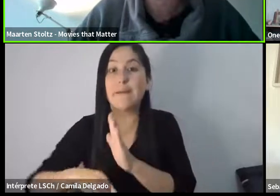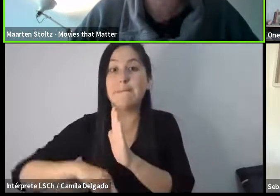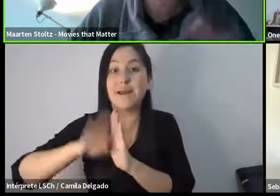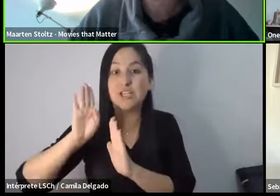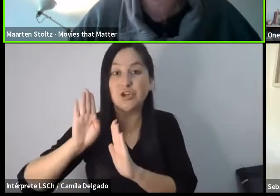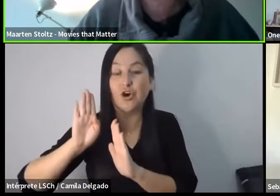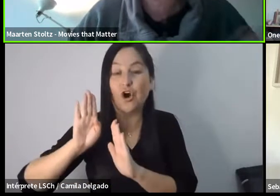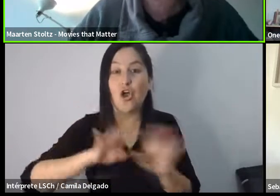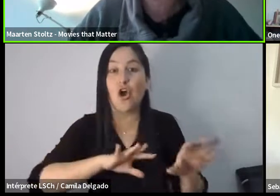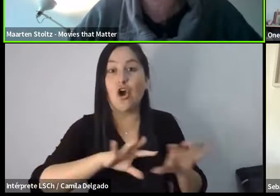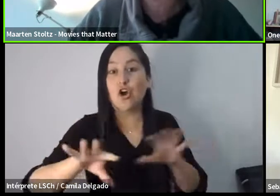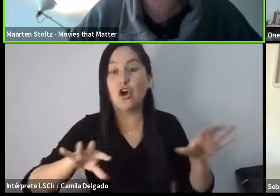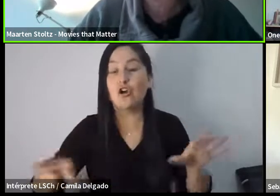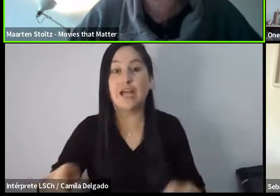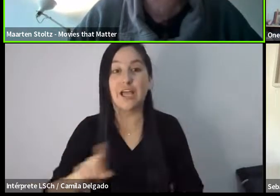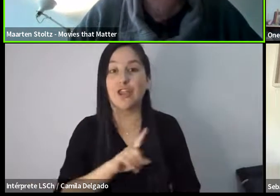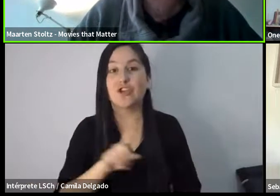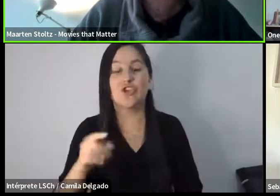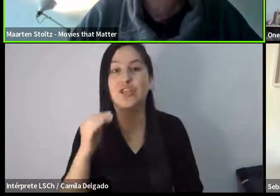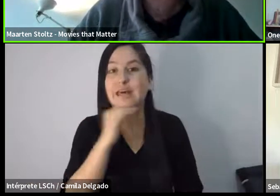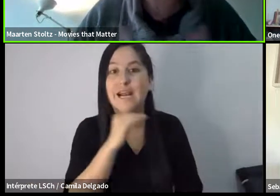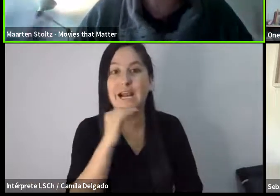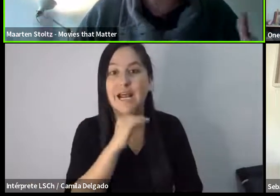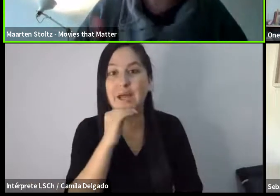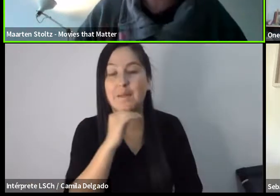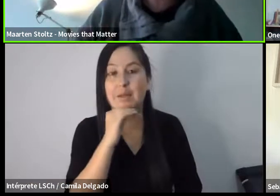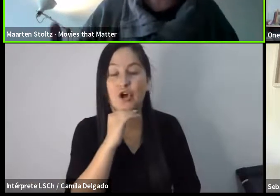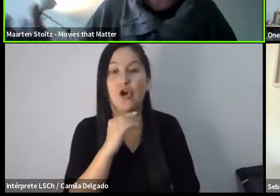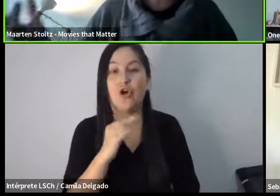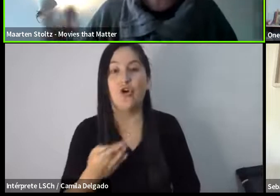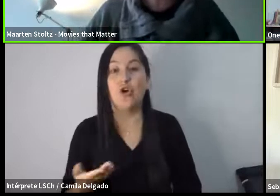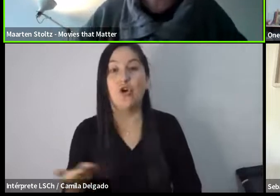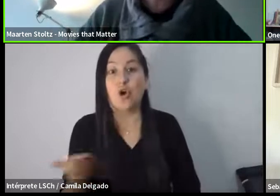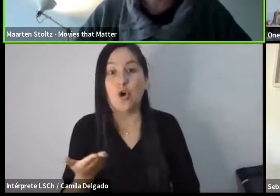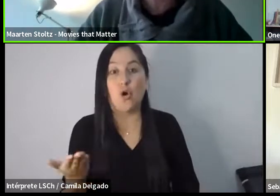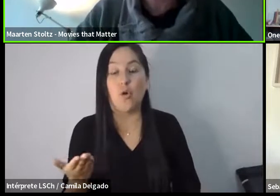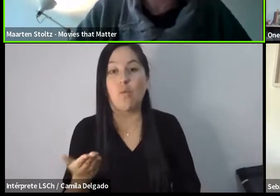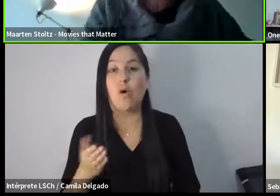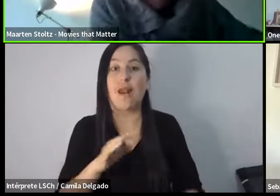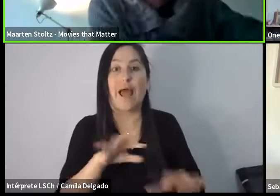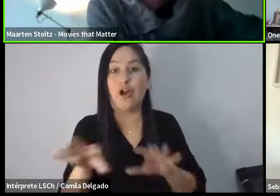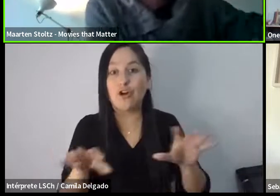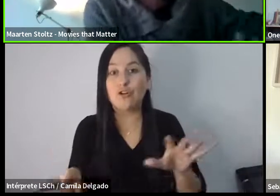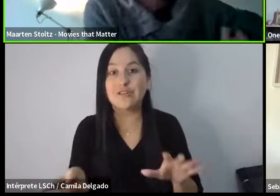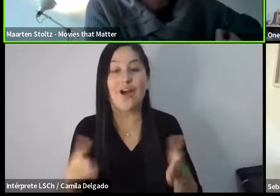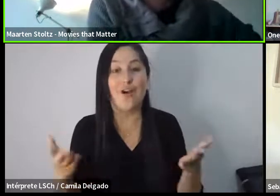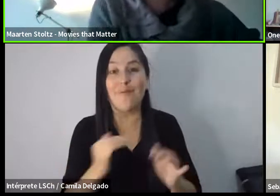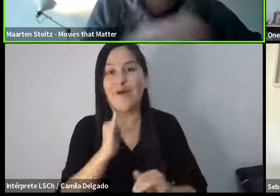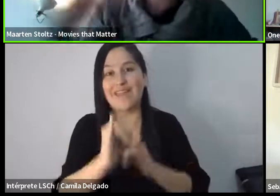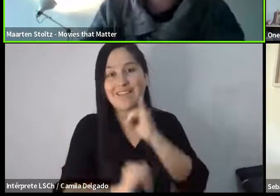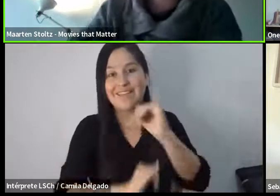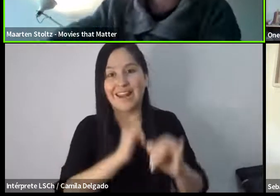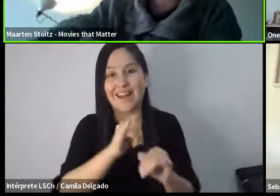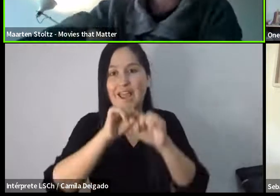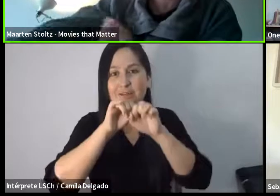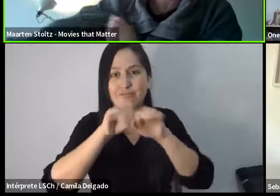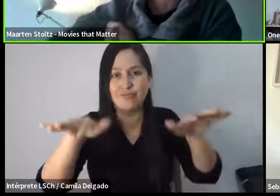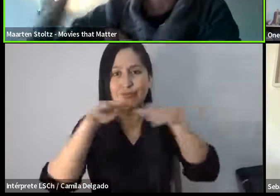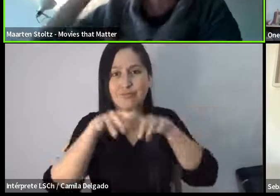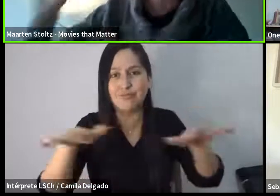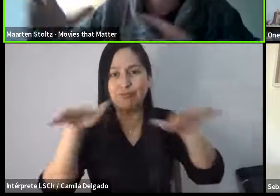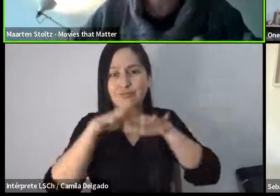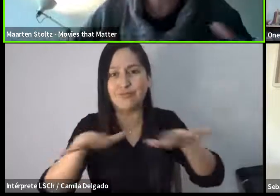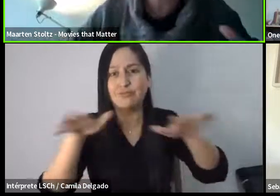TV and television or on the internet. And one of the reasons, therefore, is that we're going to do a focus on Afghanistan this year. So we're going to screen